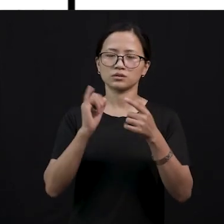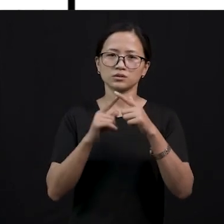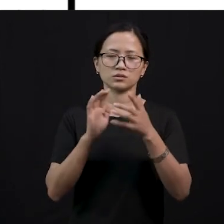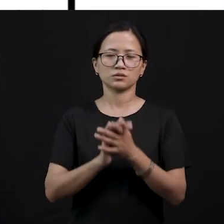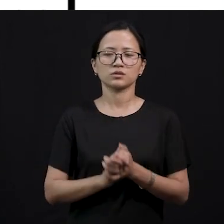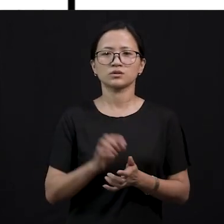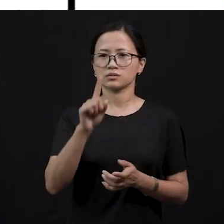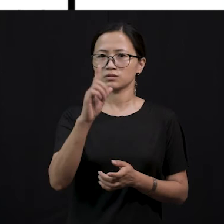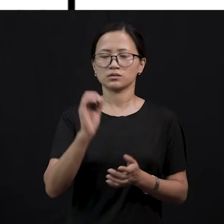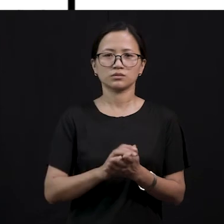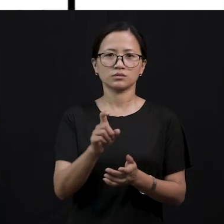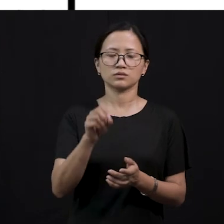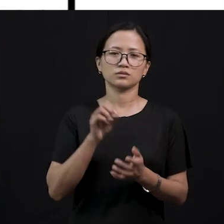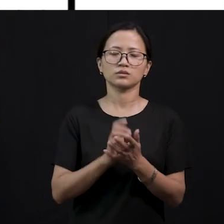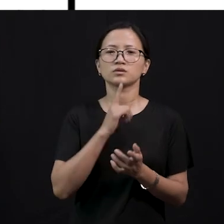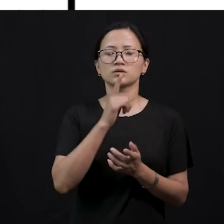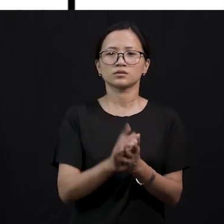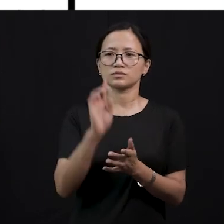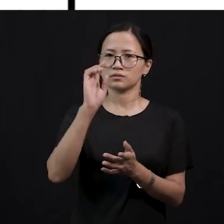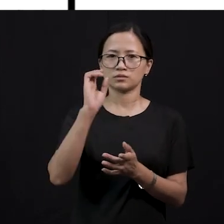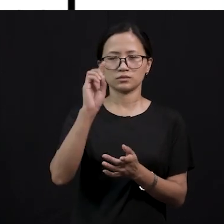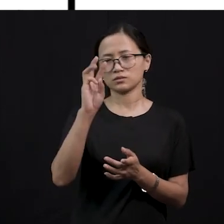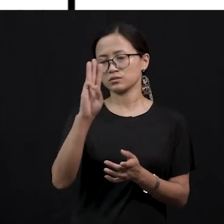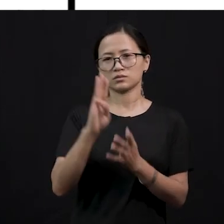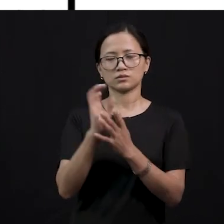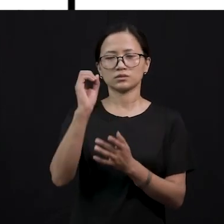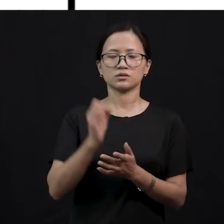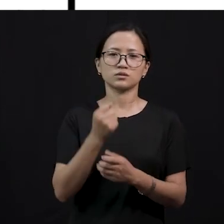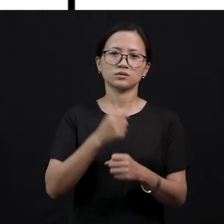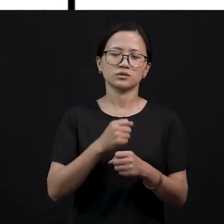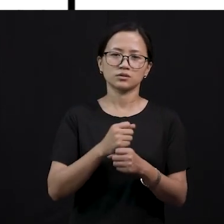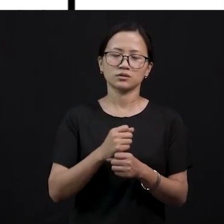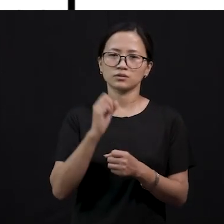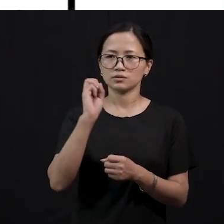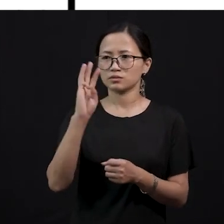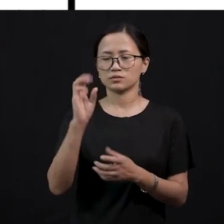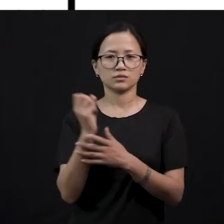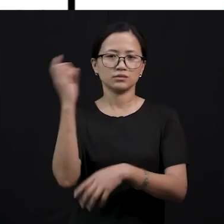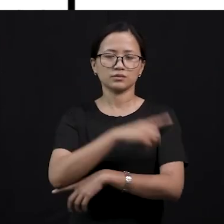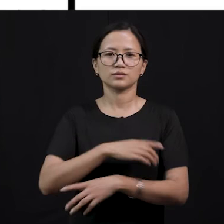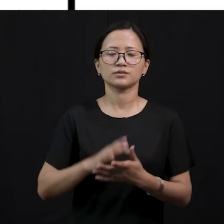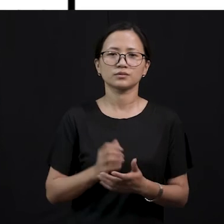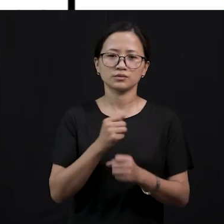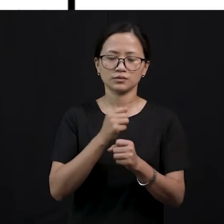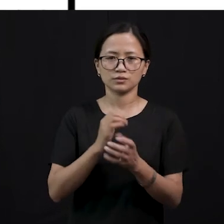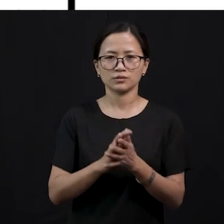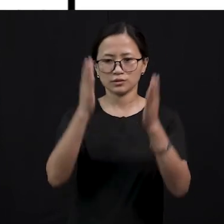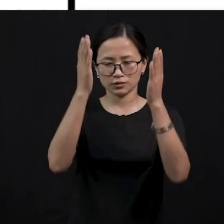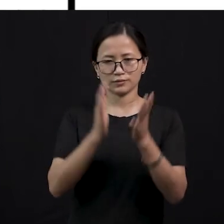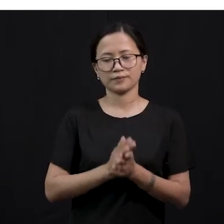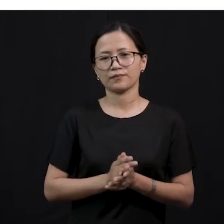rupees and get that information in 30 days. So that's how easy the government has made for Indian citizens,